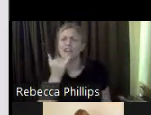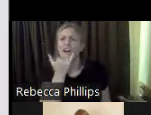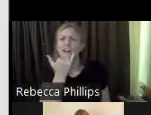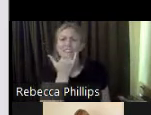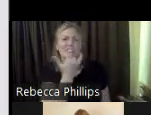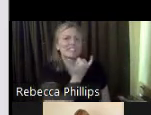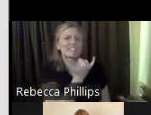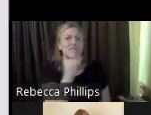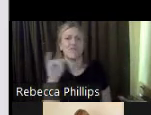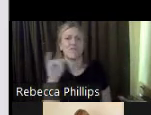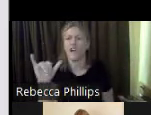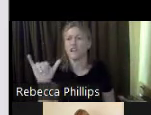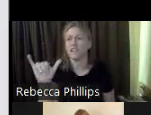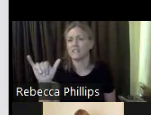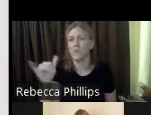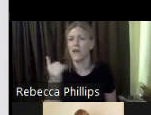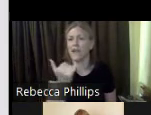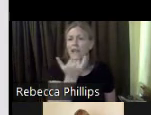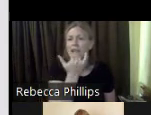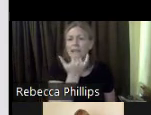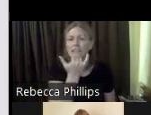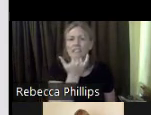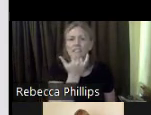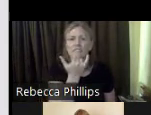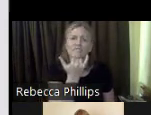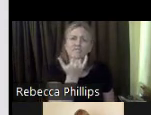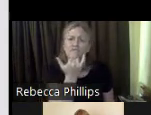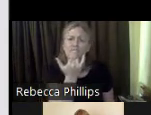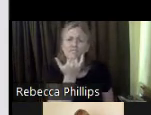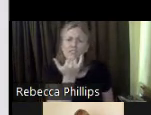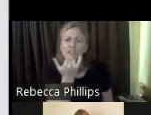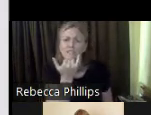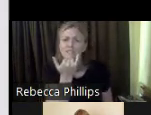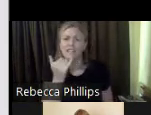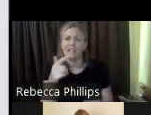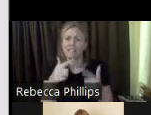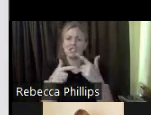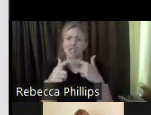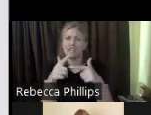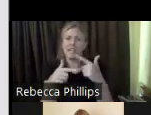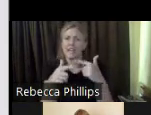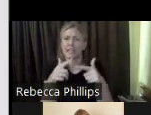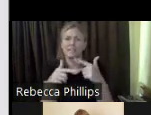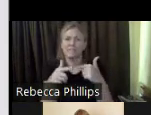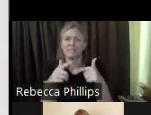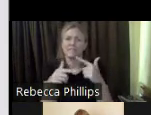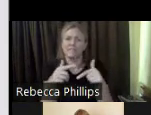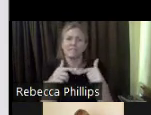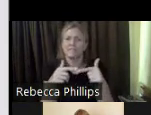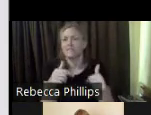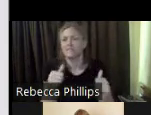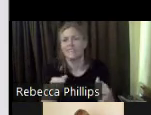what's wrong? So this is the sign for wrong. It's the Y hand hitting your chin. What's wrong? And he's trying to sign